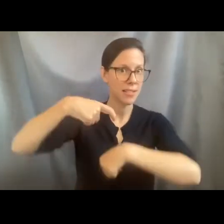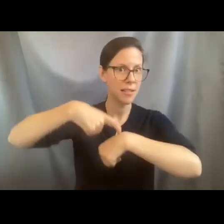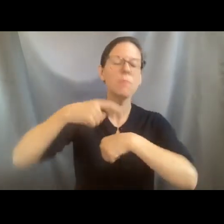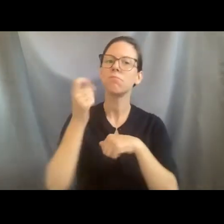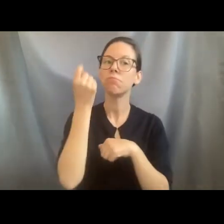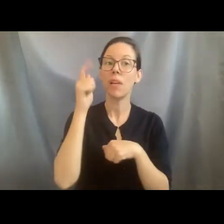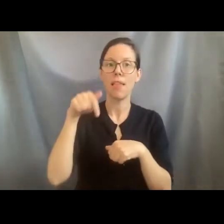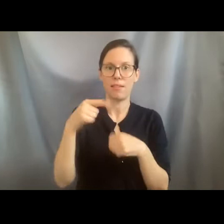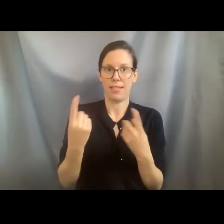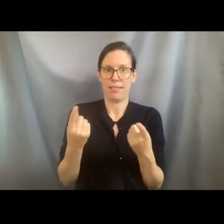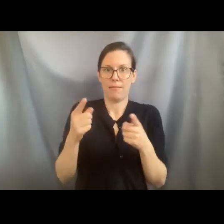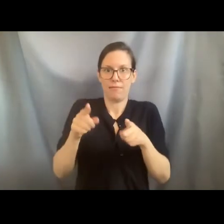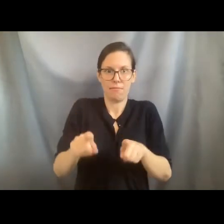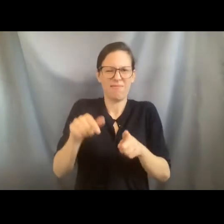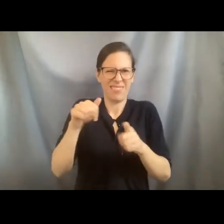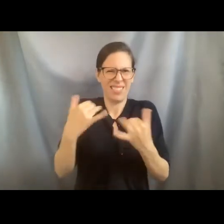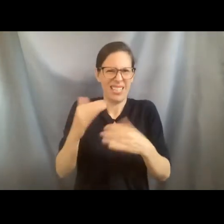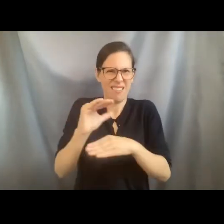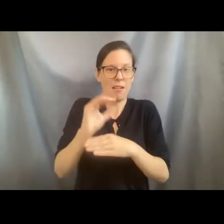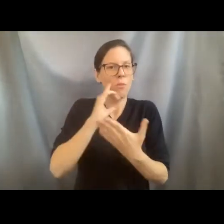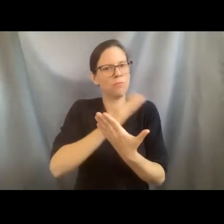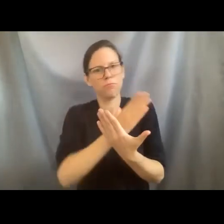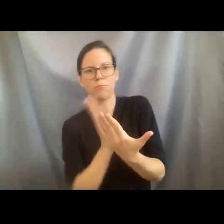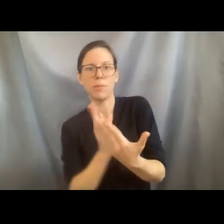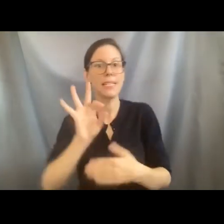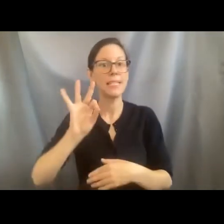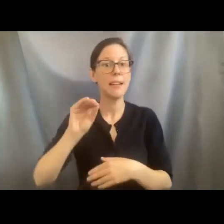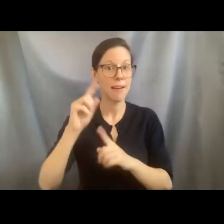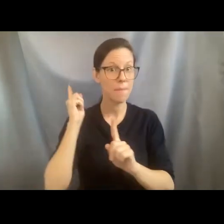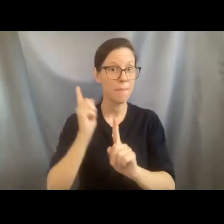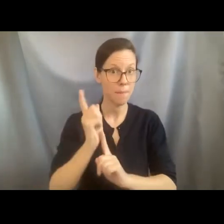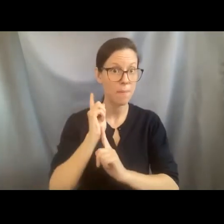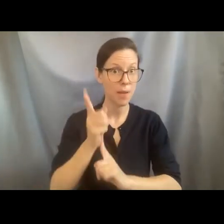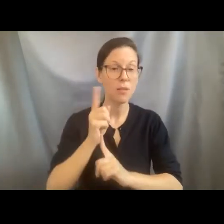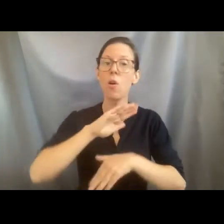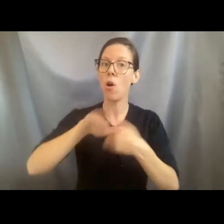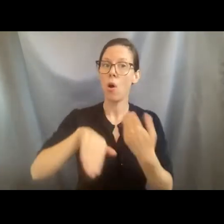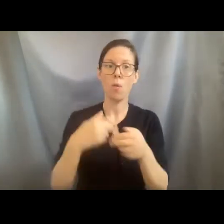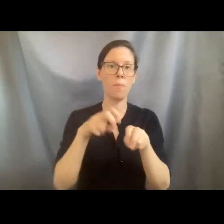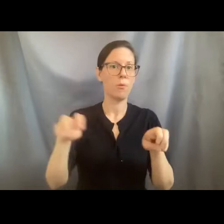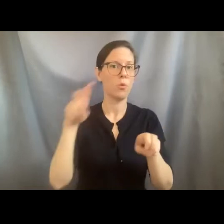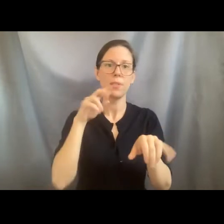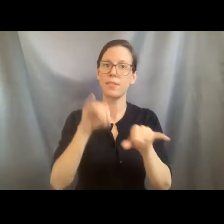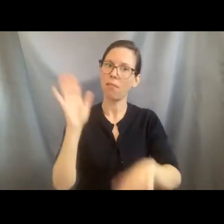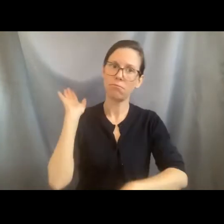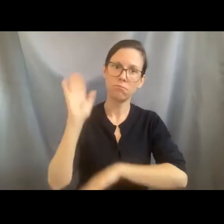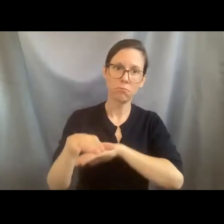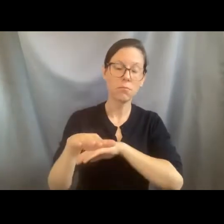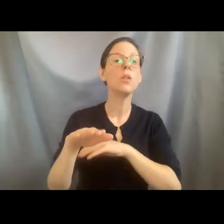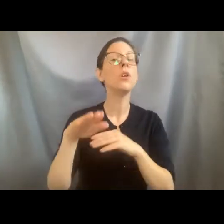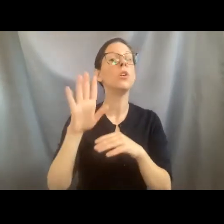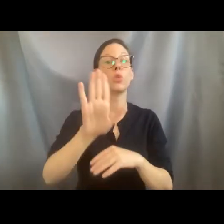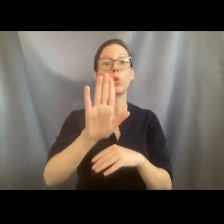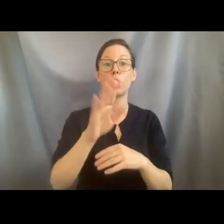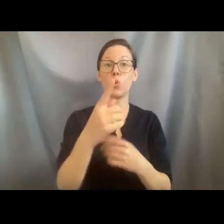90-minute event to answer your questions. All of our panelists will stay on the whole time. So while we will not get to